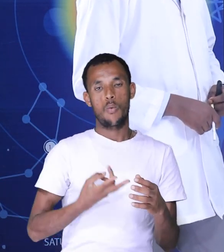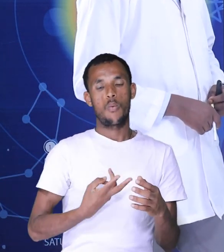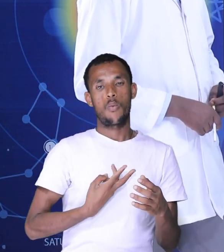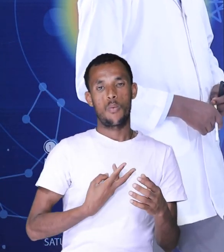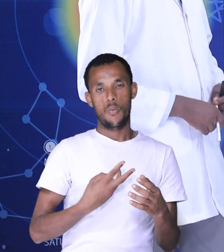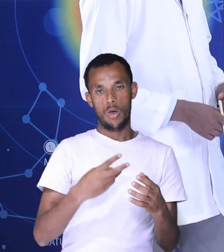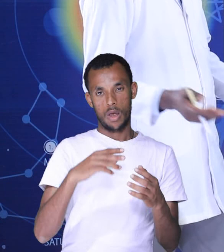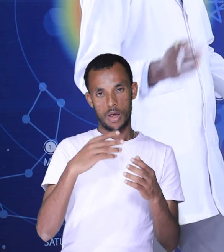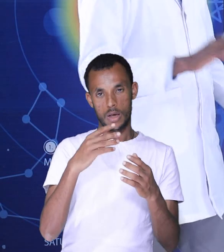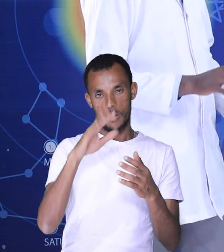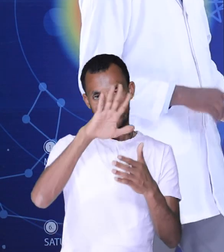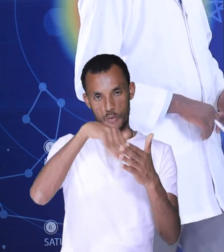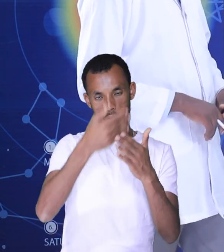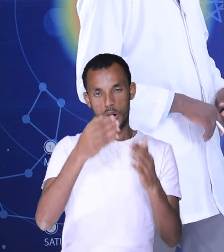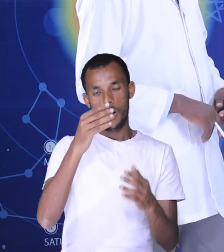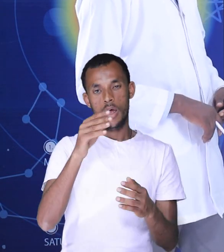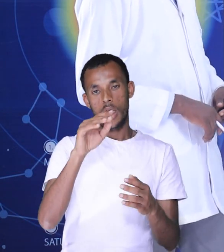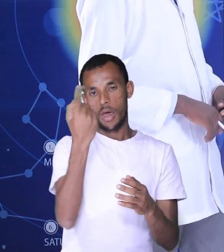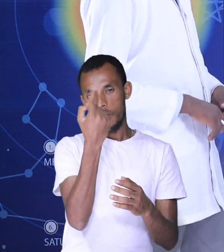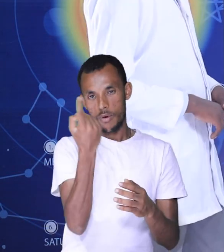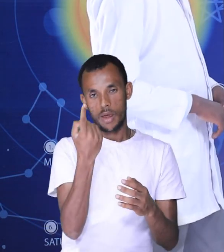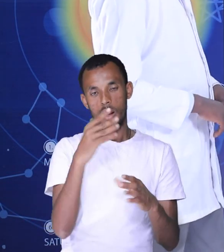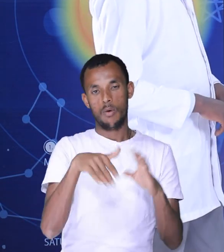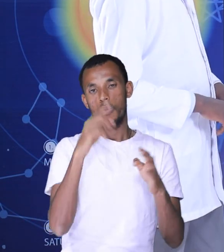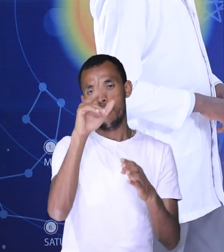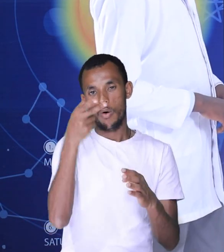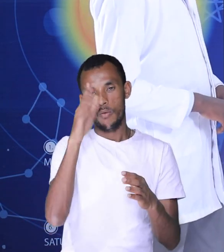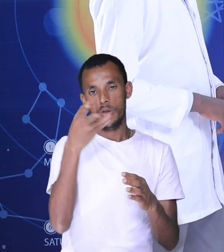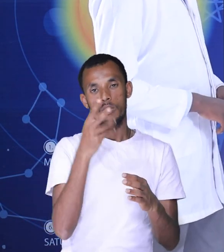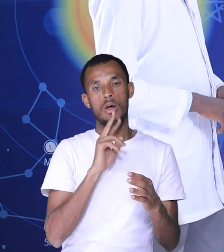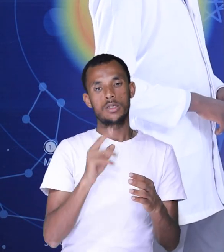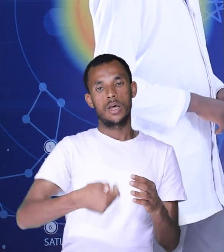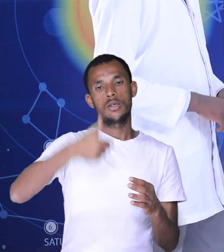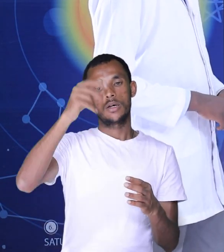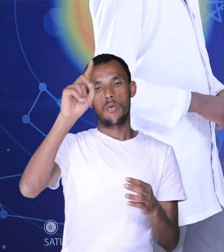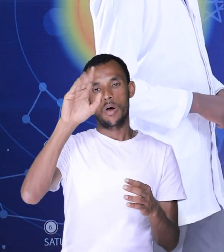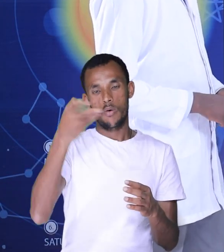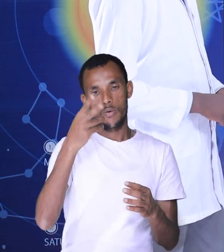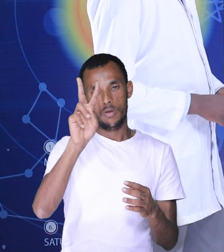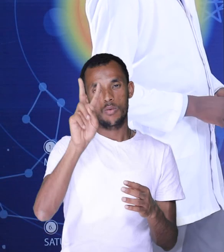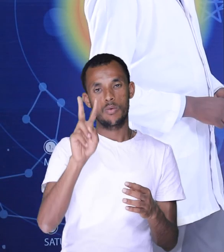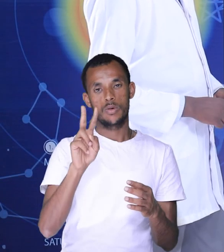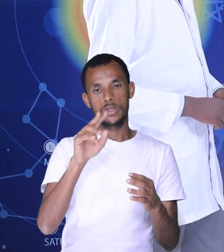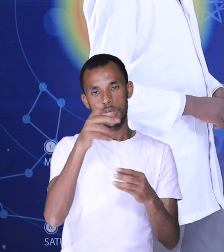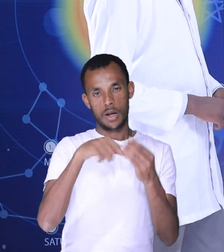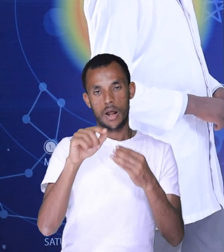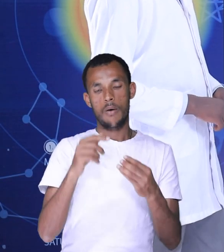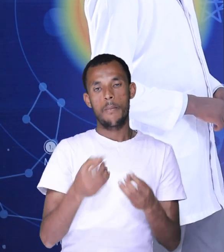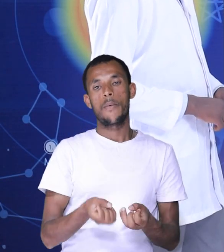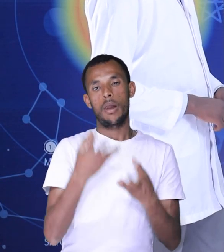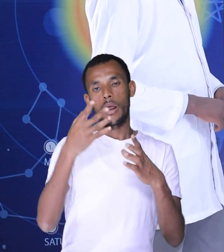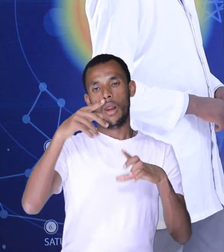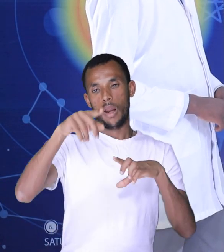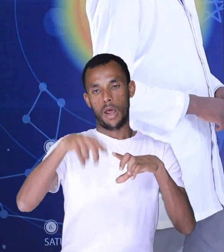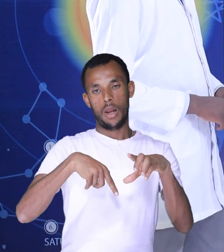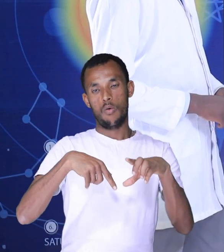along every diagonals, one half coincides with the other half. So circle has infinitely many a line of